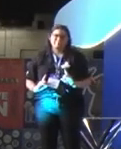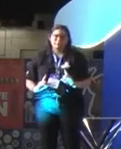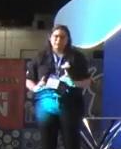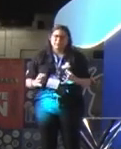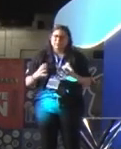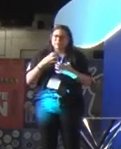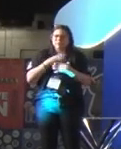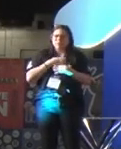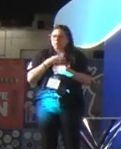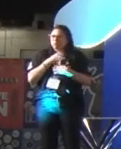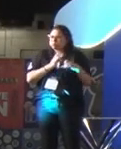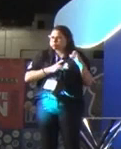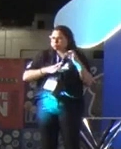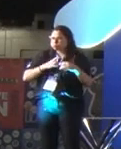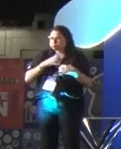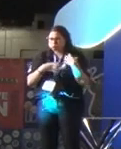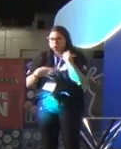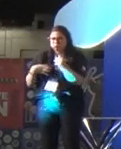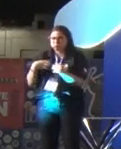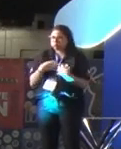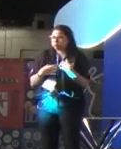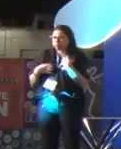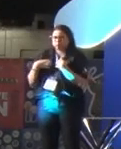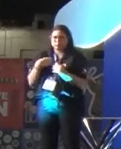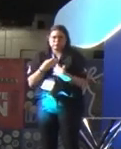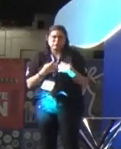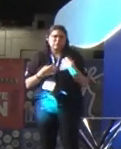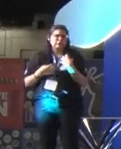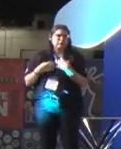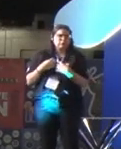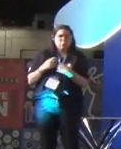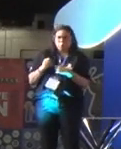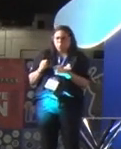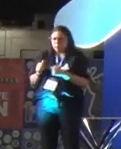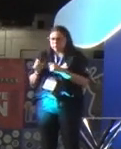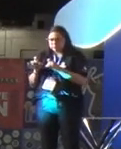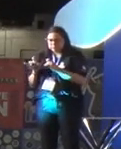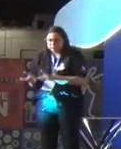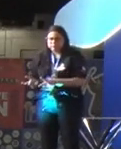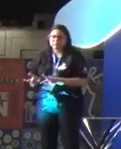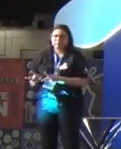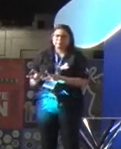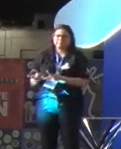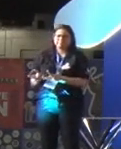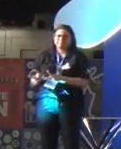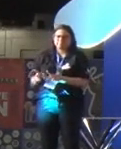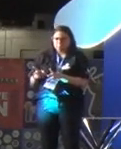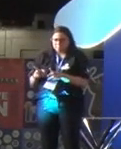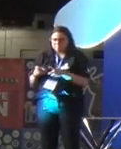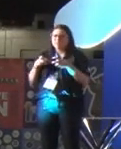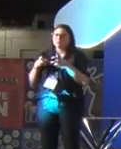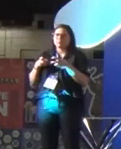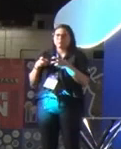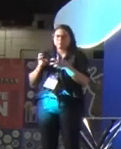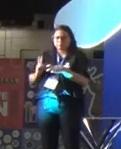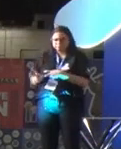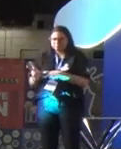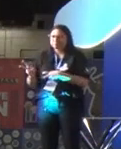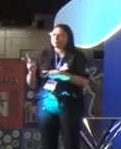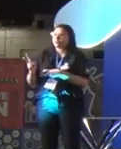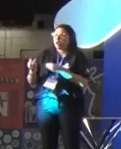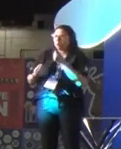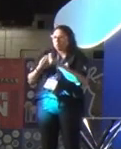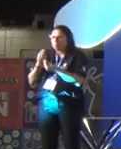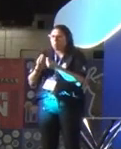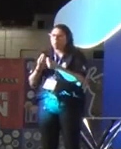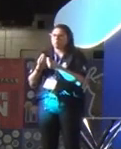up, but has also realized that there is always a way out. And so this, as a simple statement